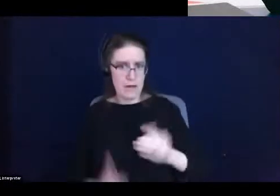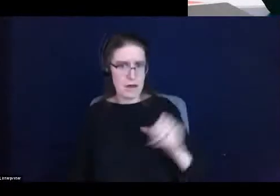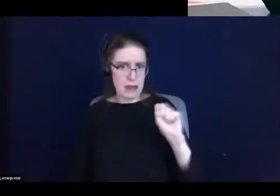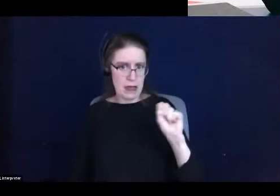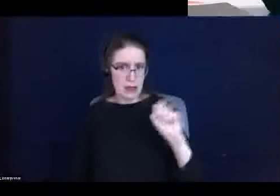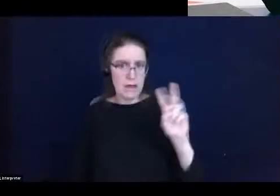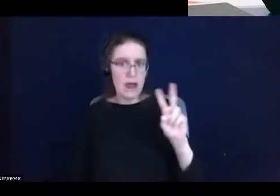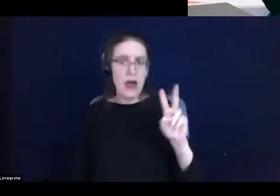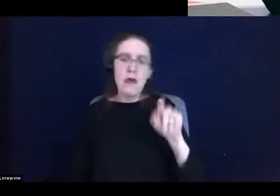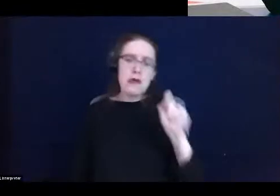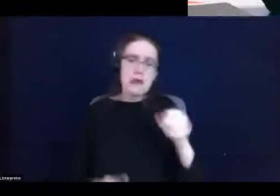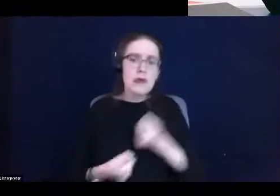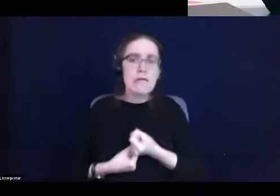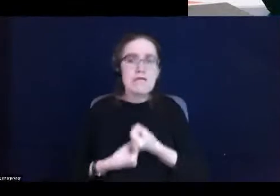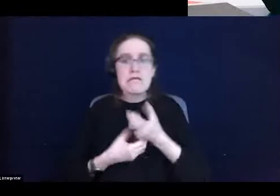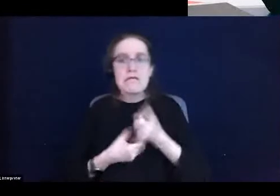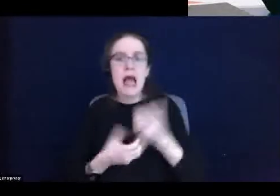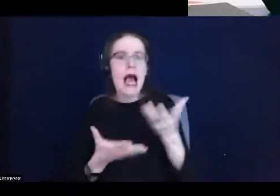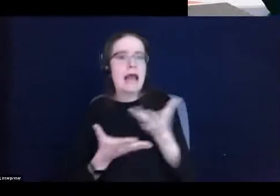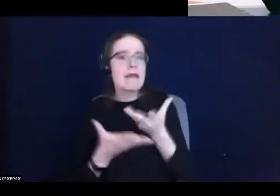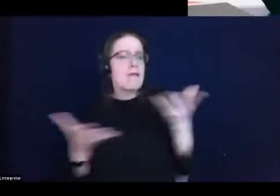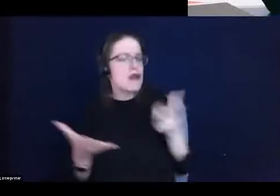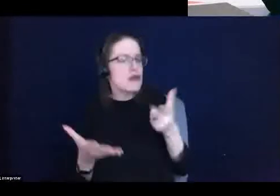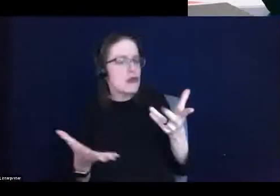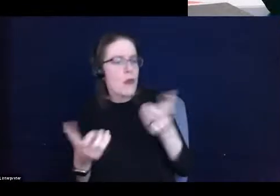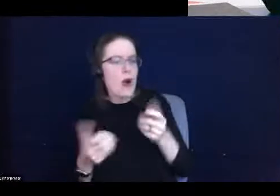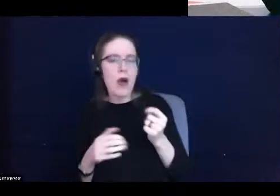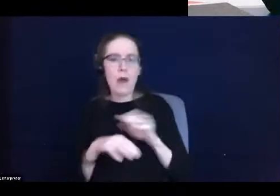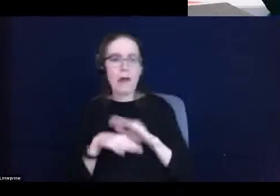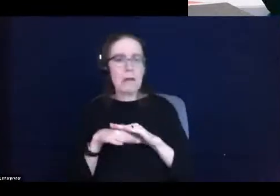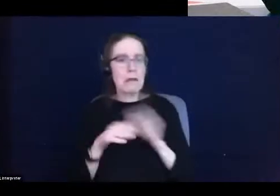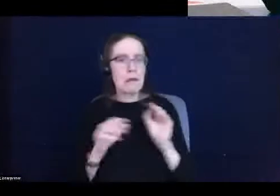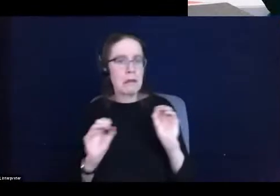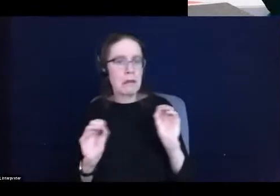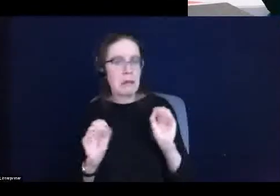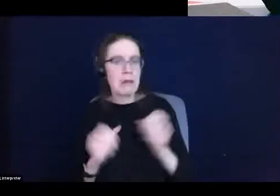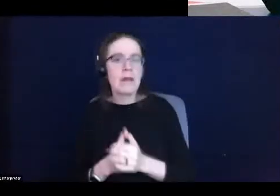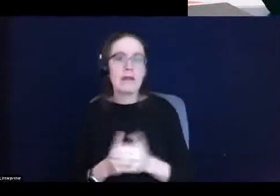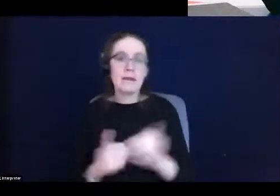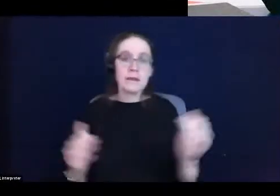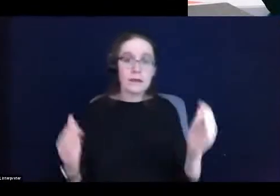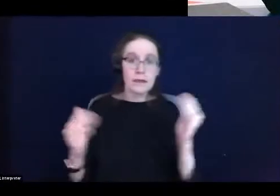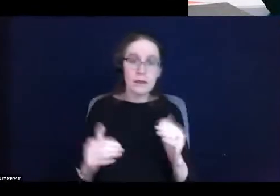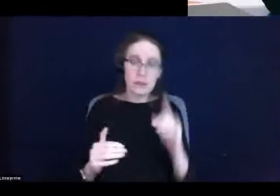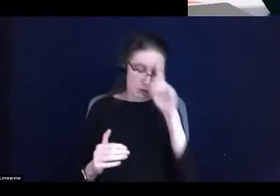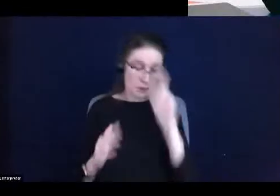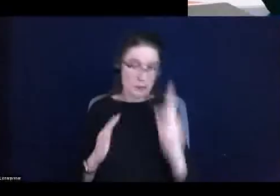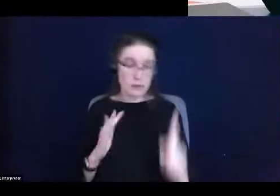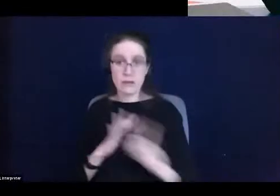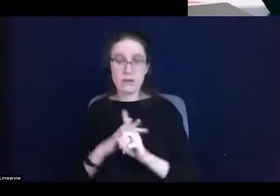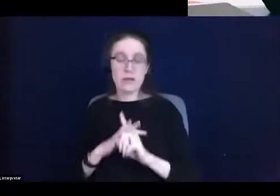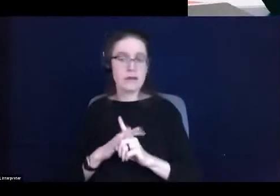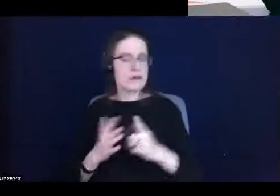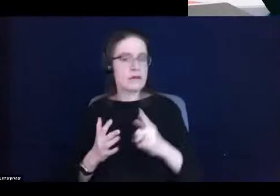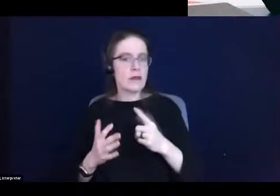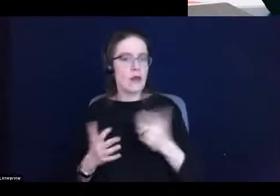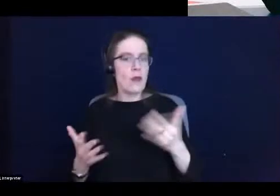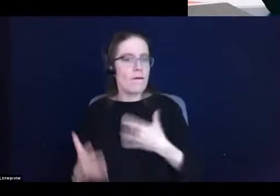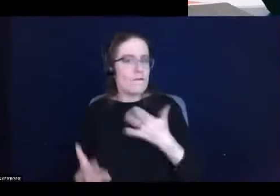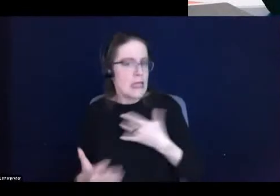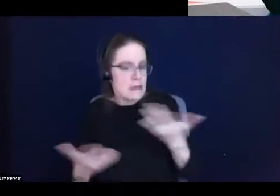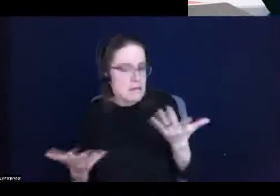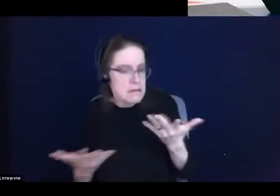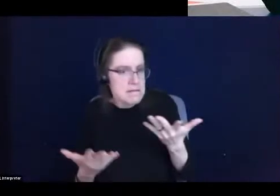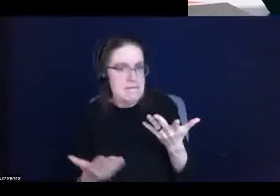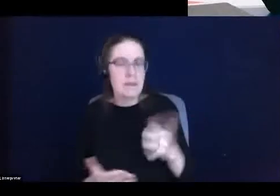or as little as you would like. What's coming up for you right now? What are you feeling? We have to